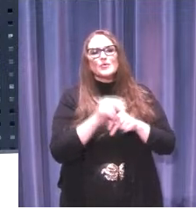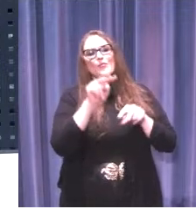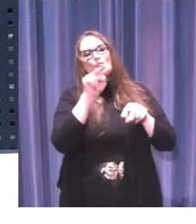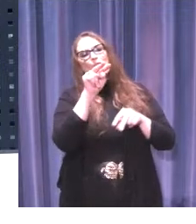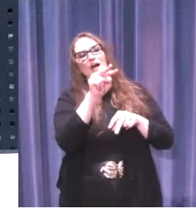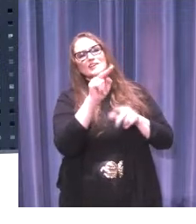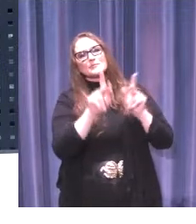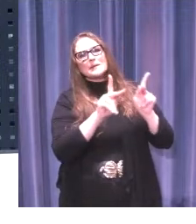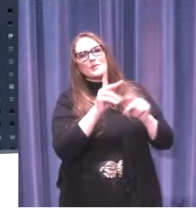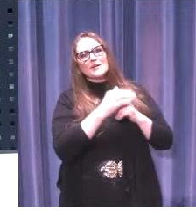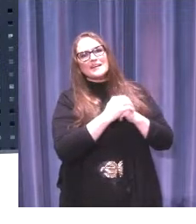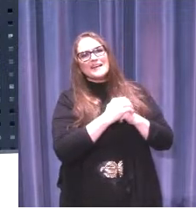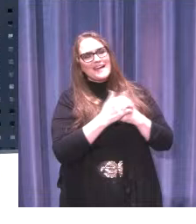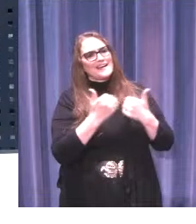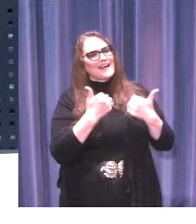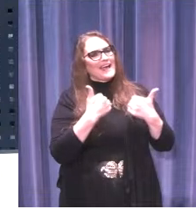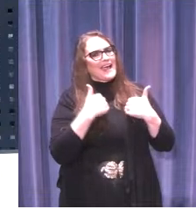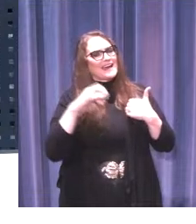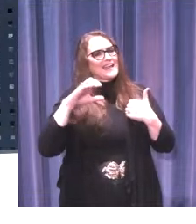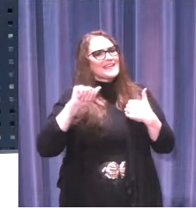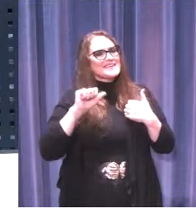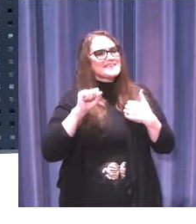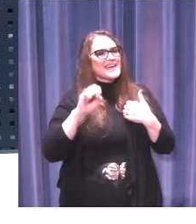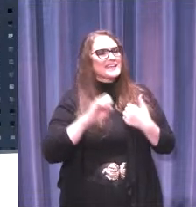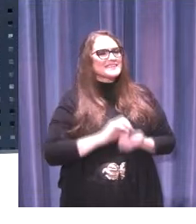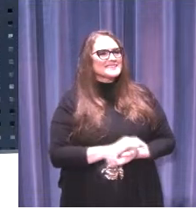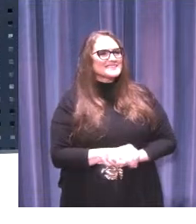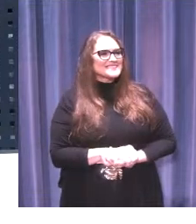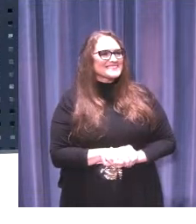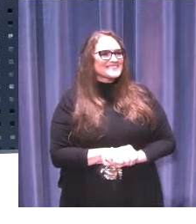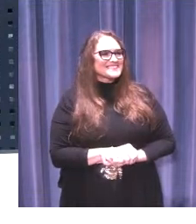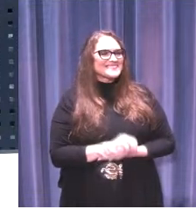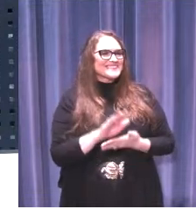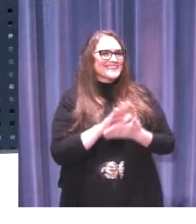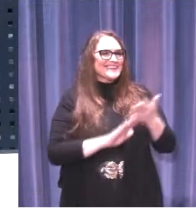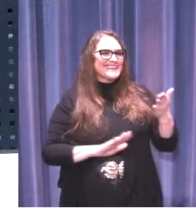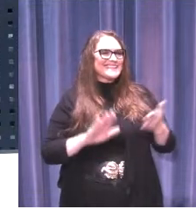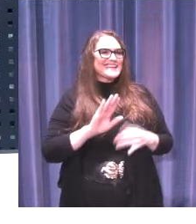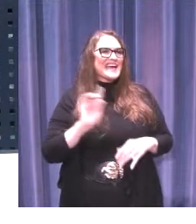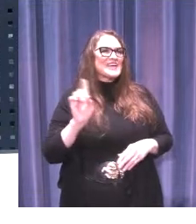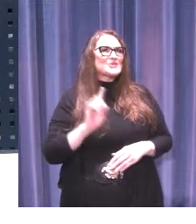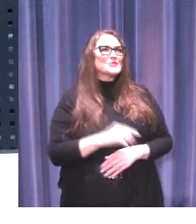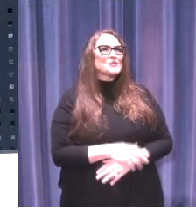people. I had a case in a college where